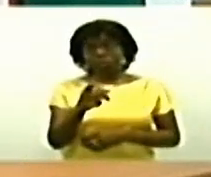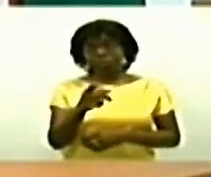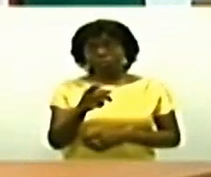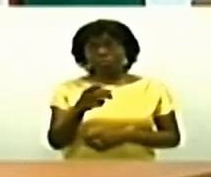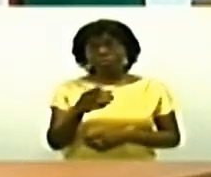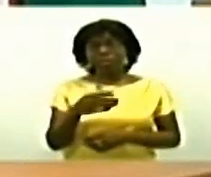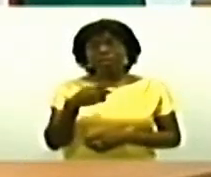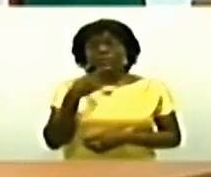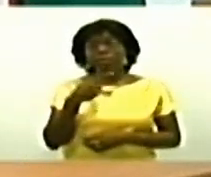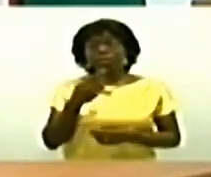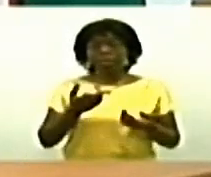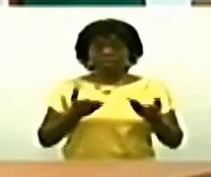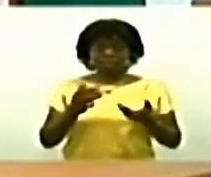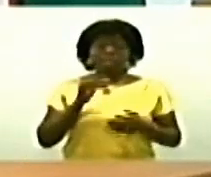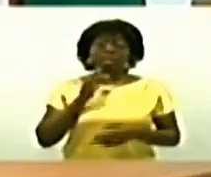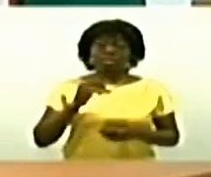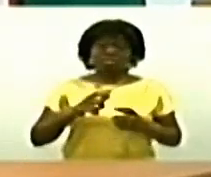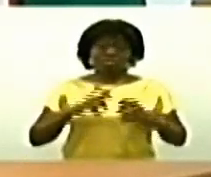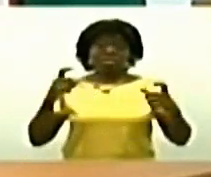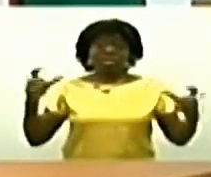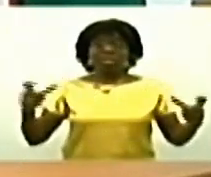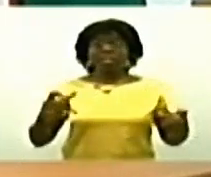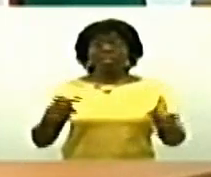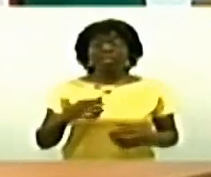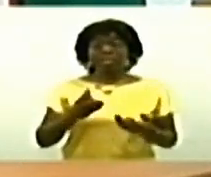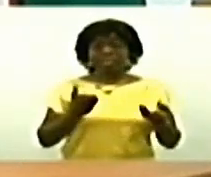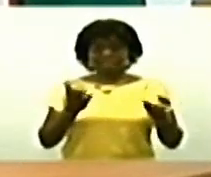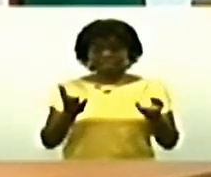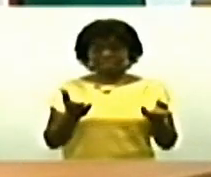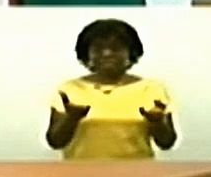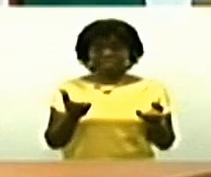Public service is a great service.